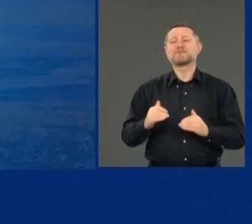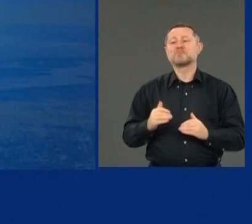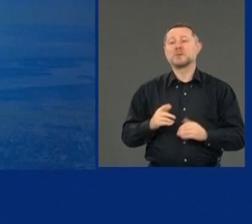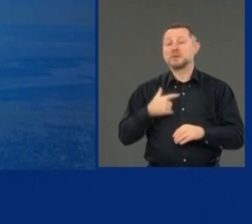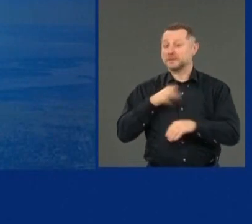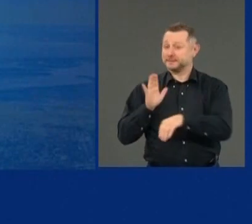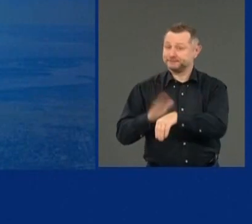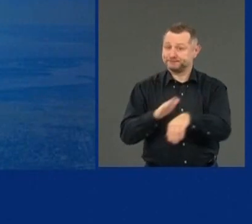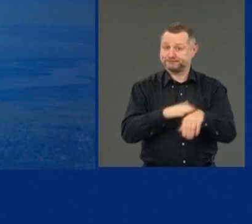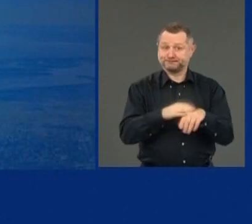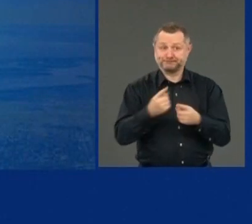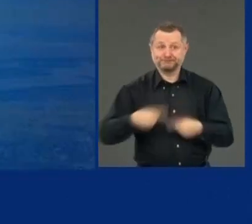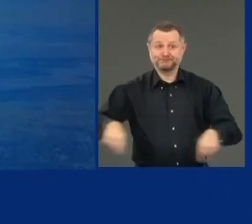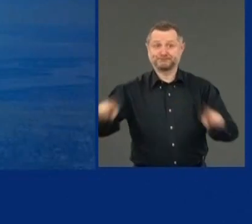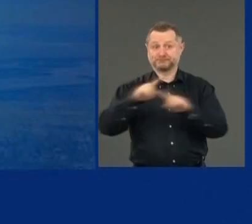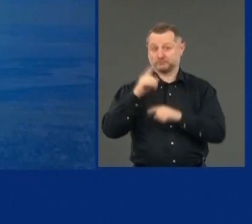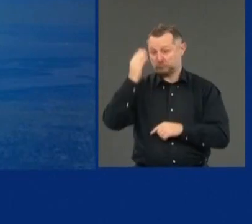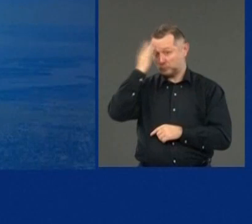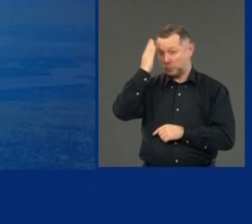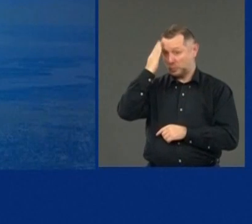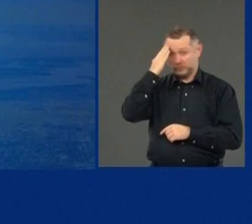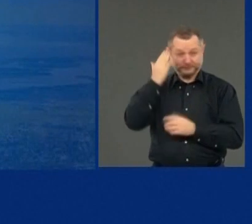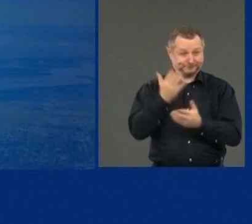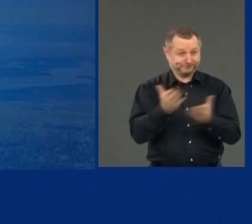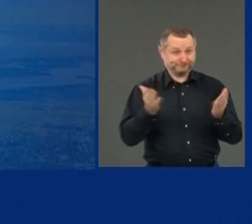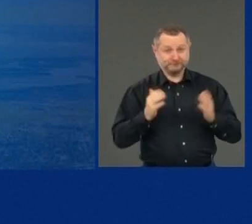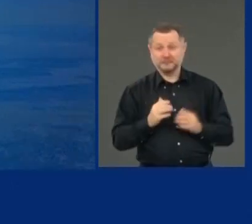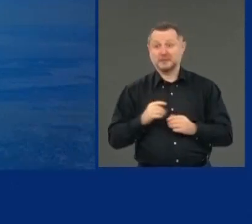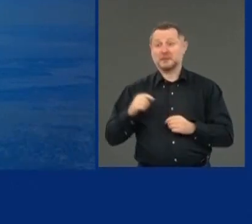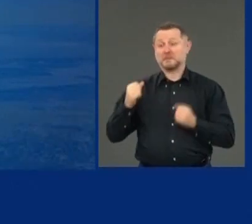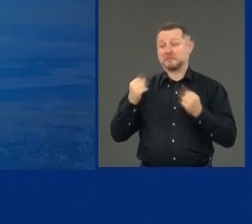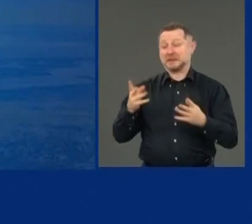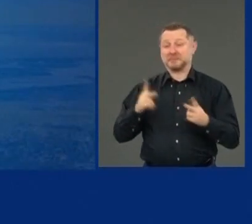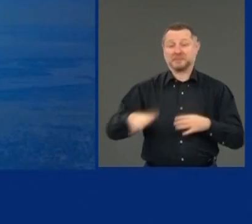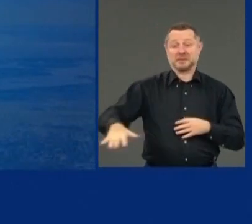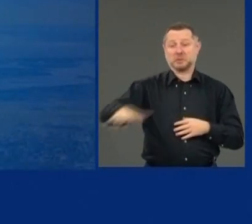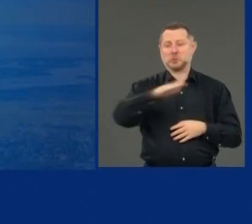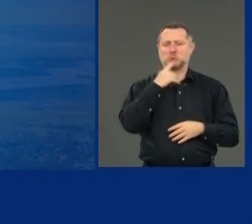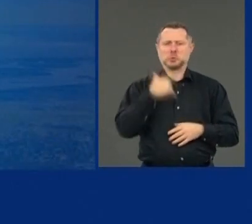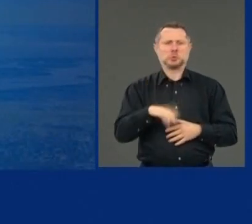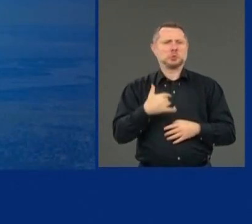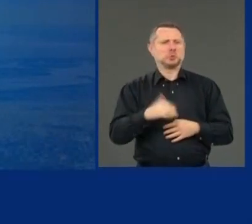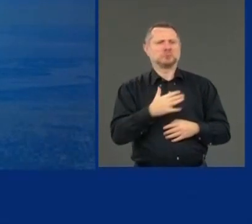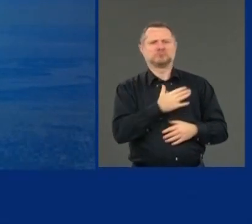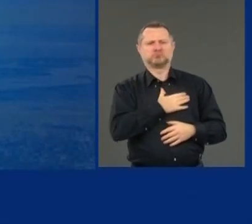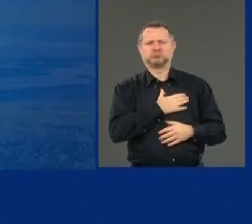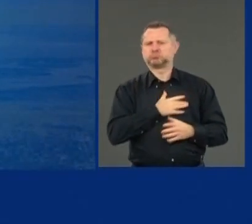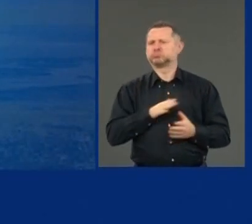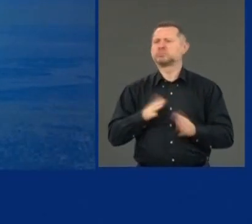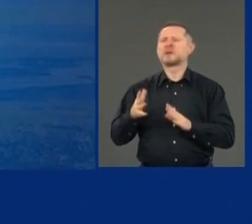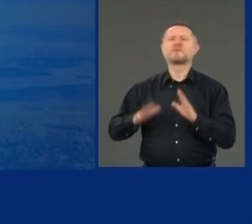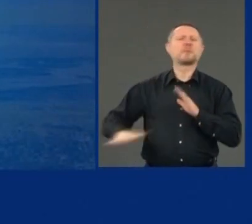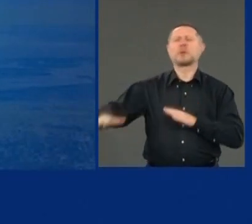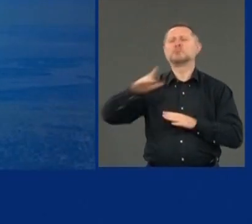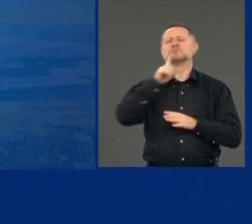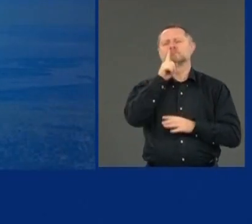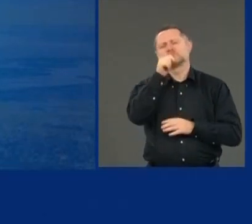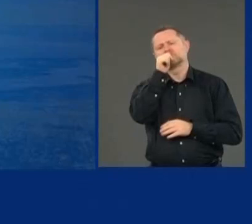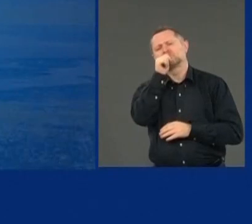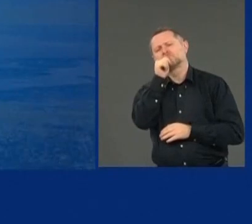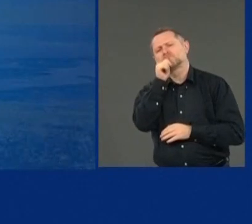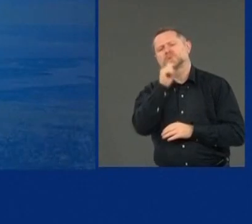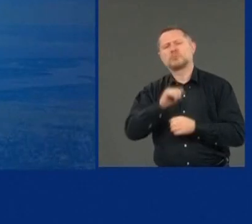that there are people who have paid a very high price. Everybody's paid a high price for what we've gone